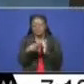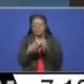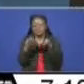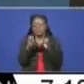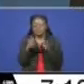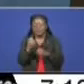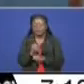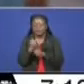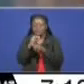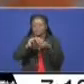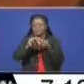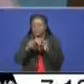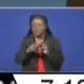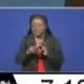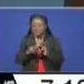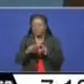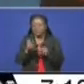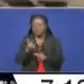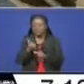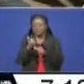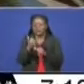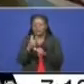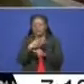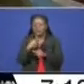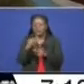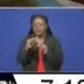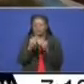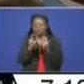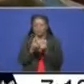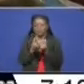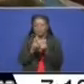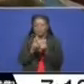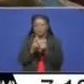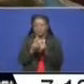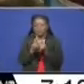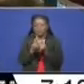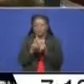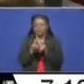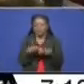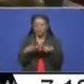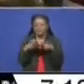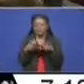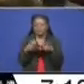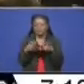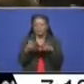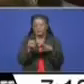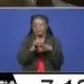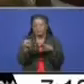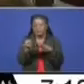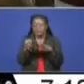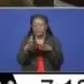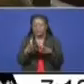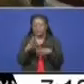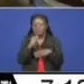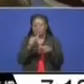organizations with the objective of providing evacuees and locals with access to various dental procedures